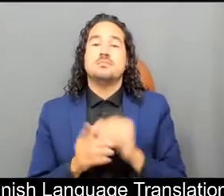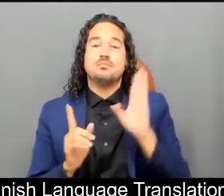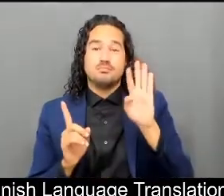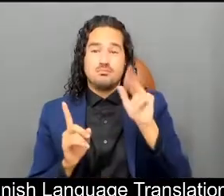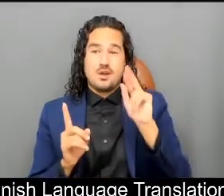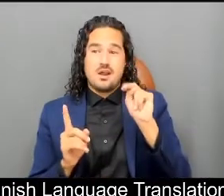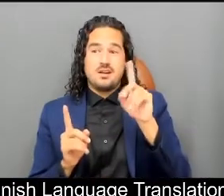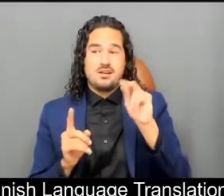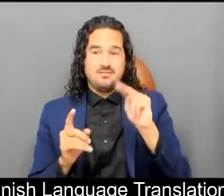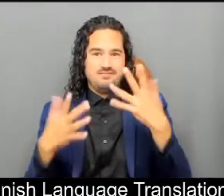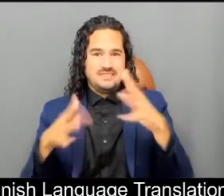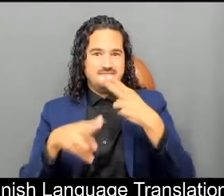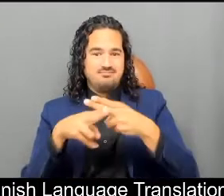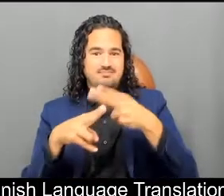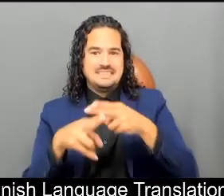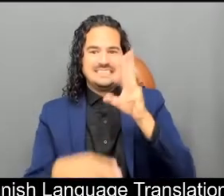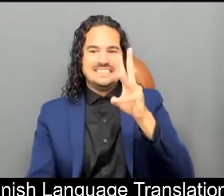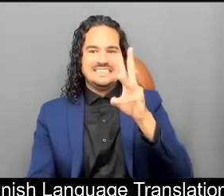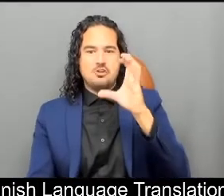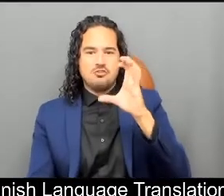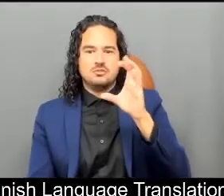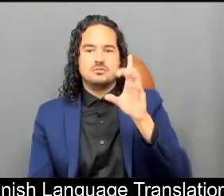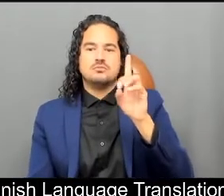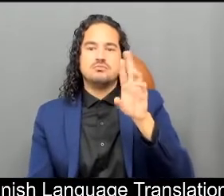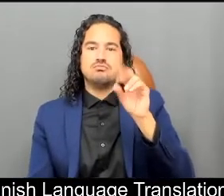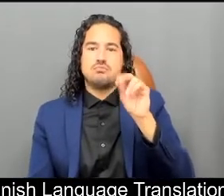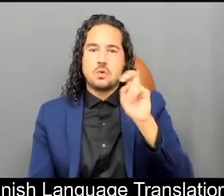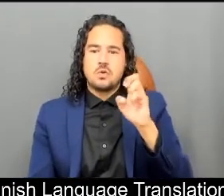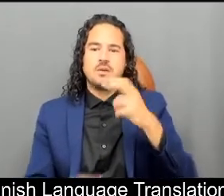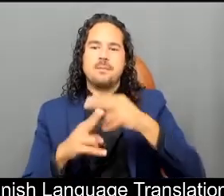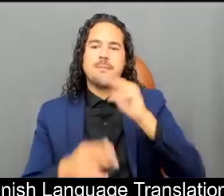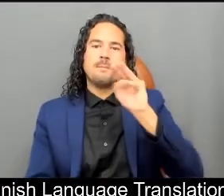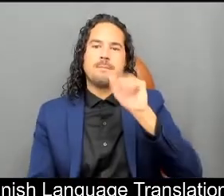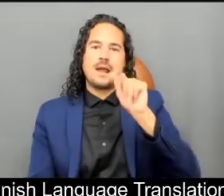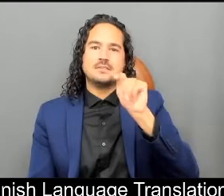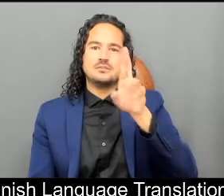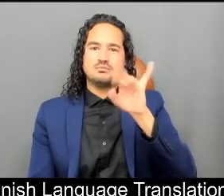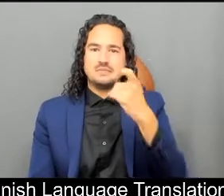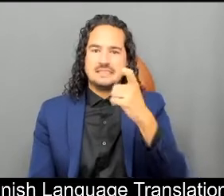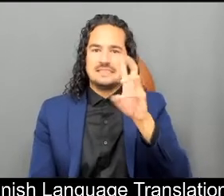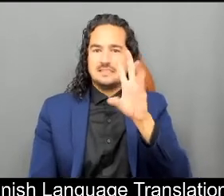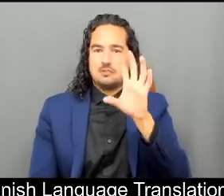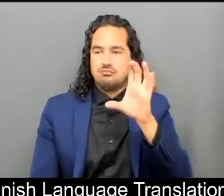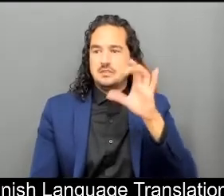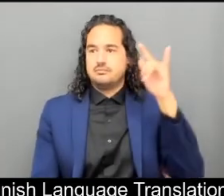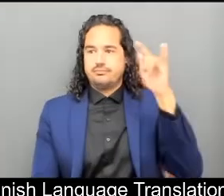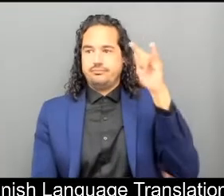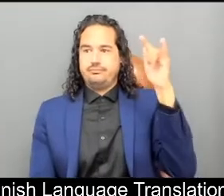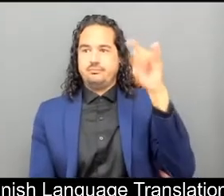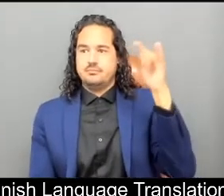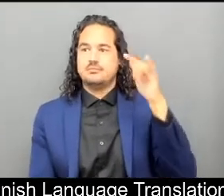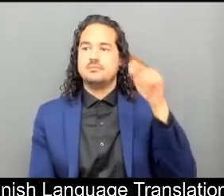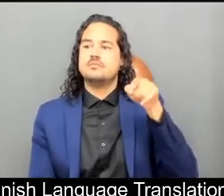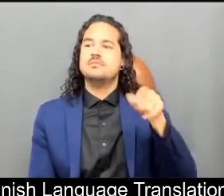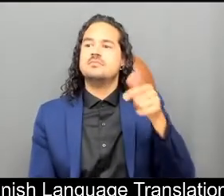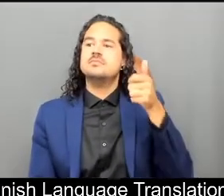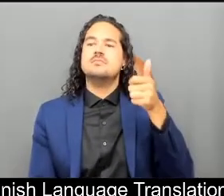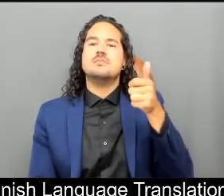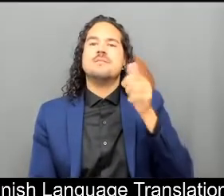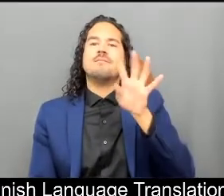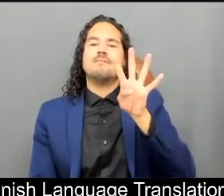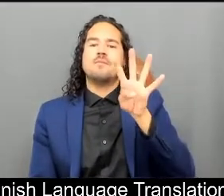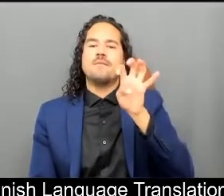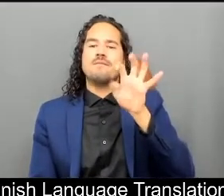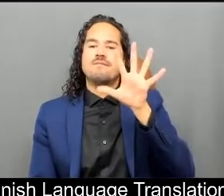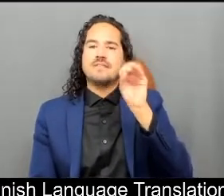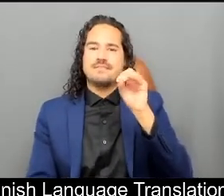about 450 spears, which are little balls that once they drop, there's a chemical reaction in that spear, and